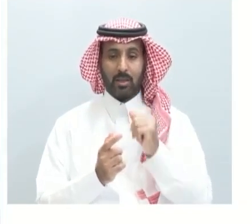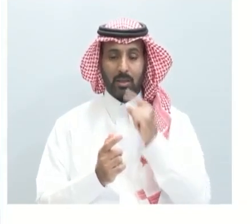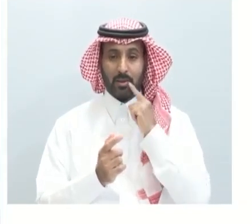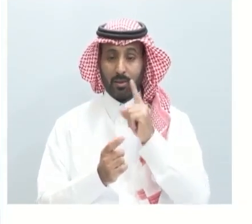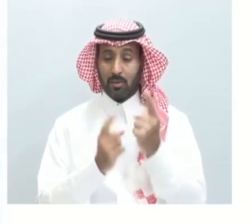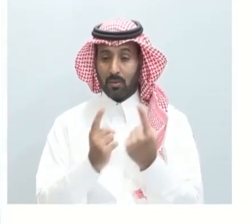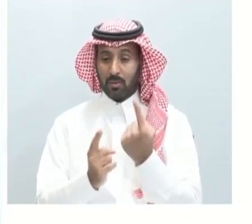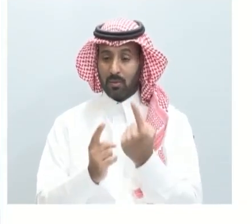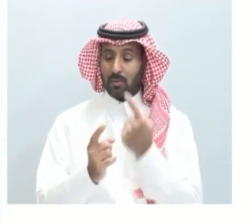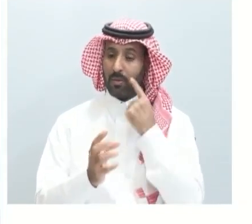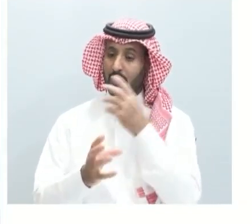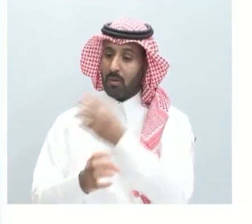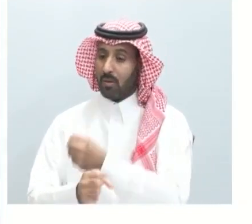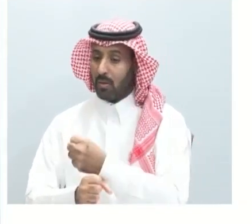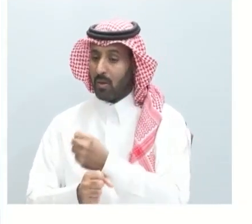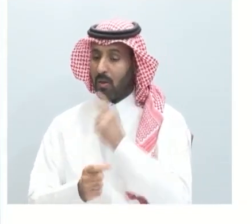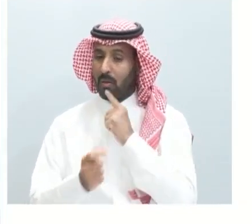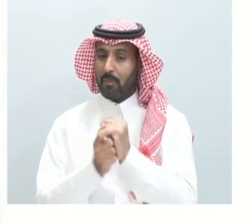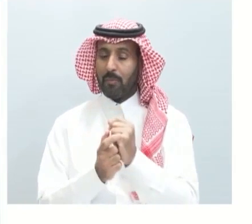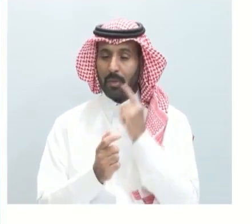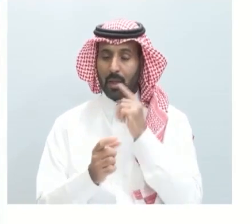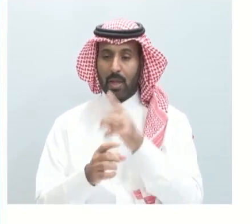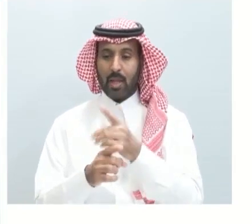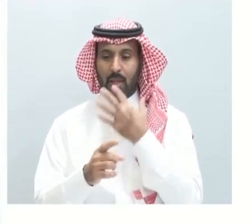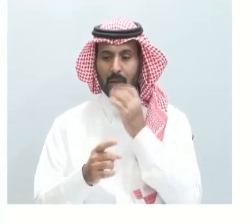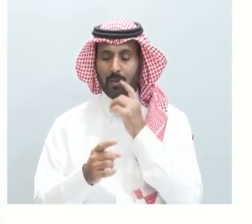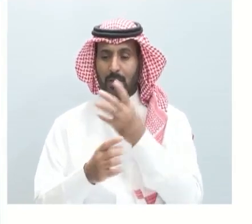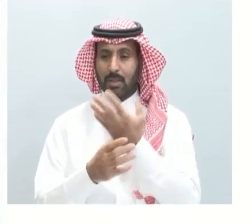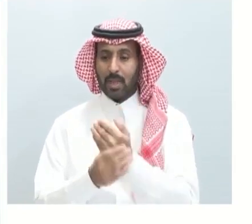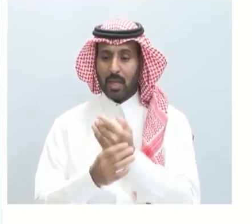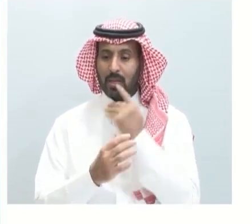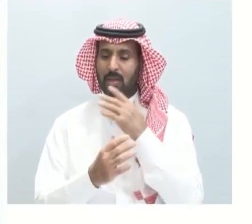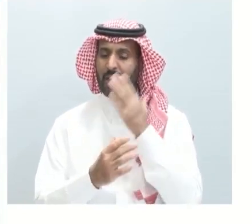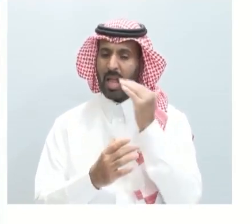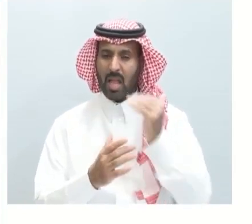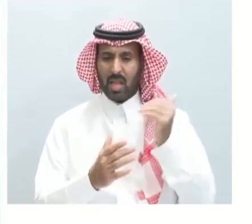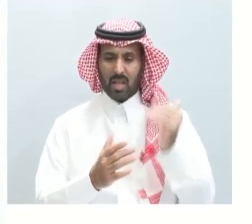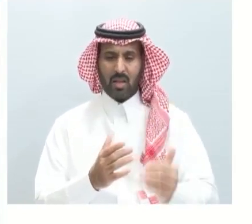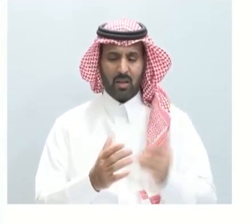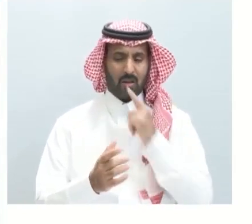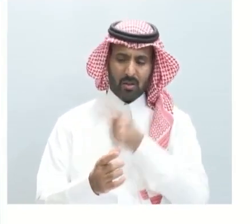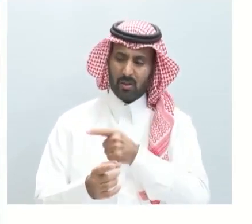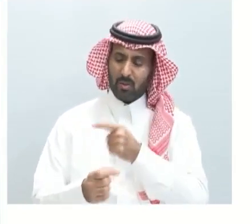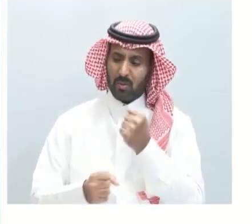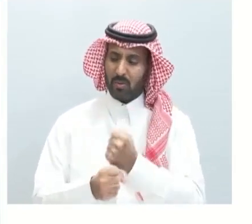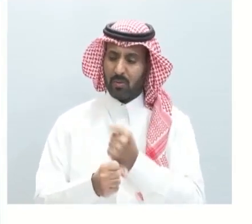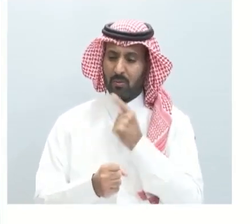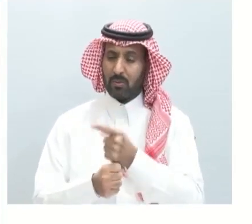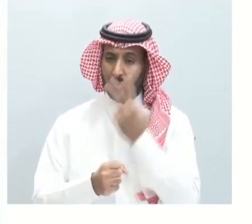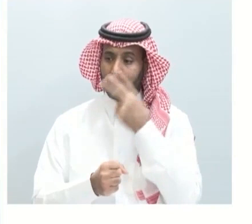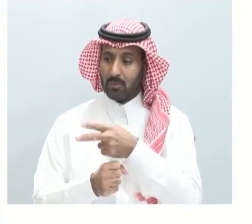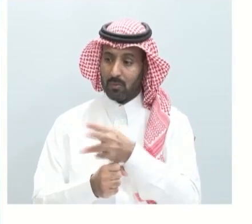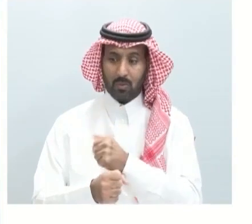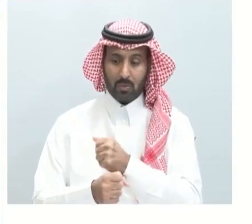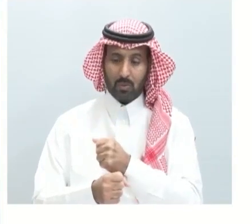Gardener catch someone red-handed what is the little boy doing who's watching him is he supposed to be doing